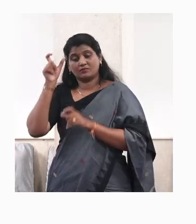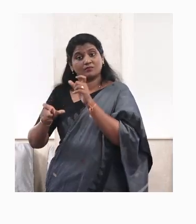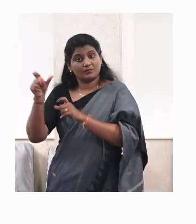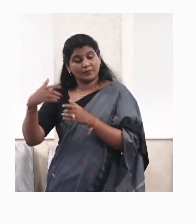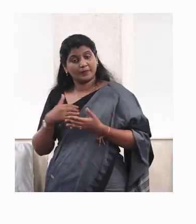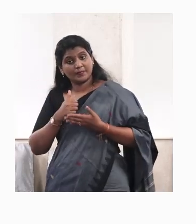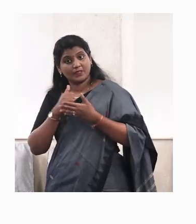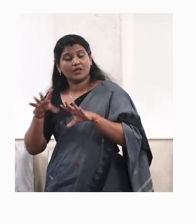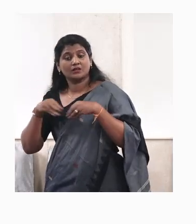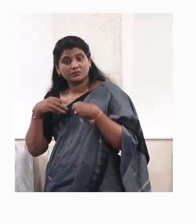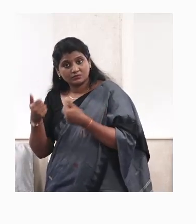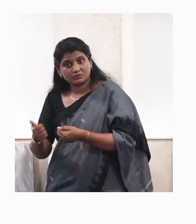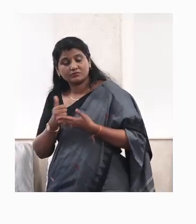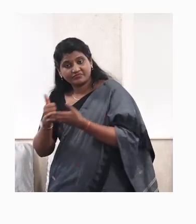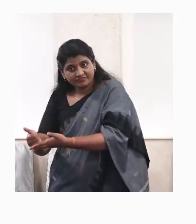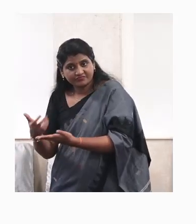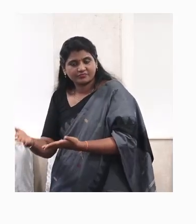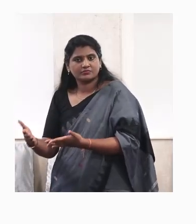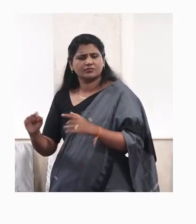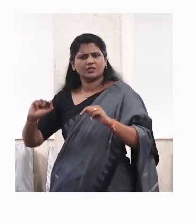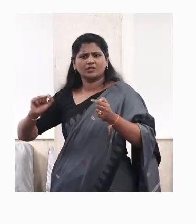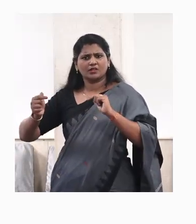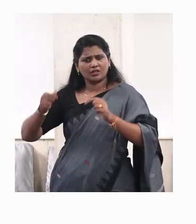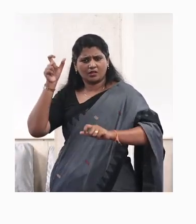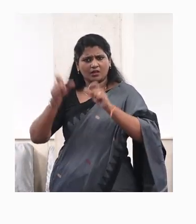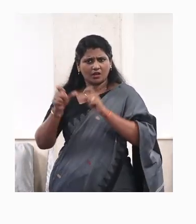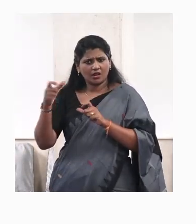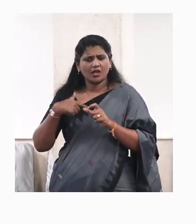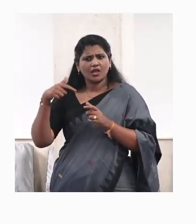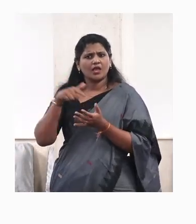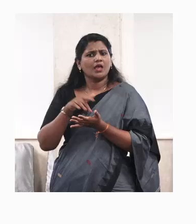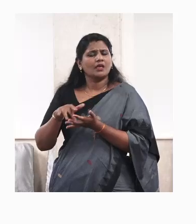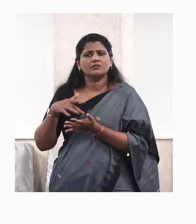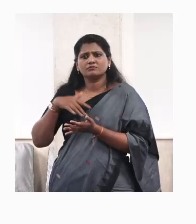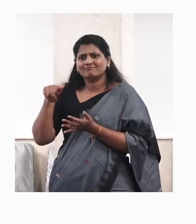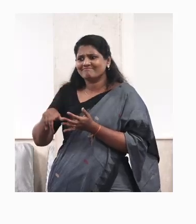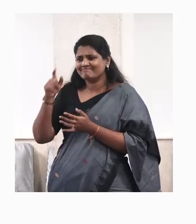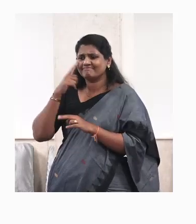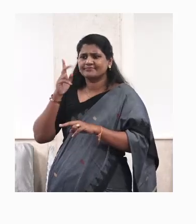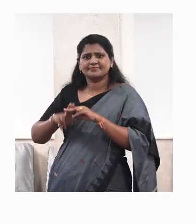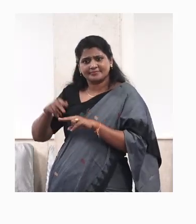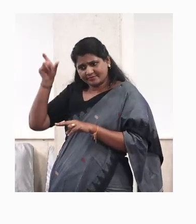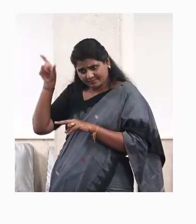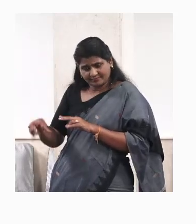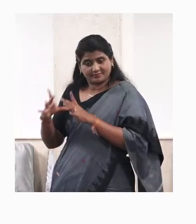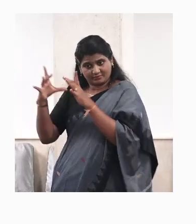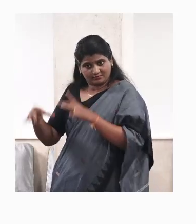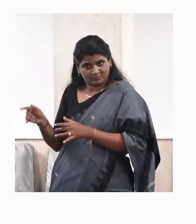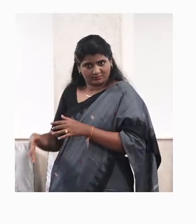a acrimonious public debate, or so even there, if this kind of a system is